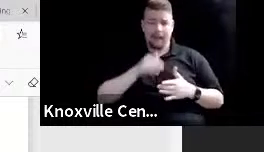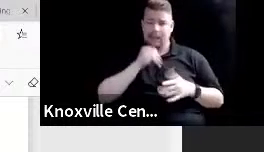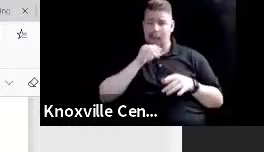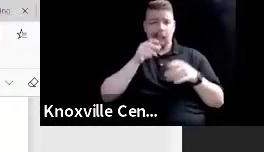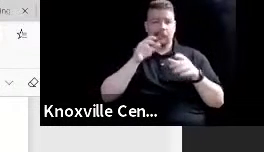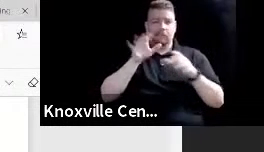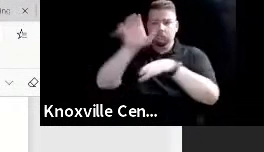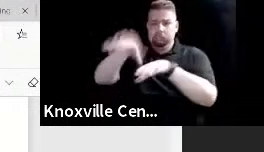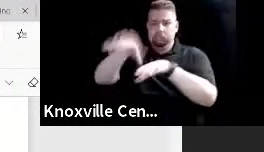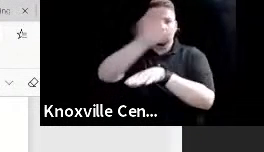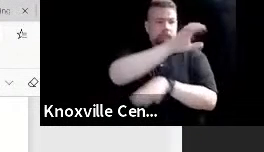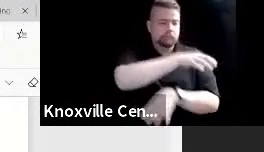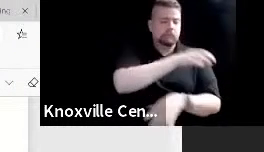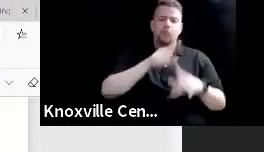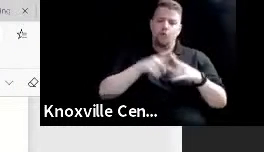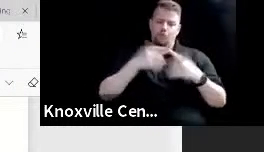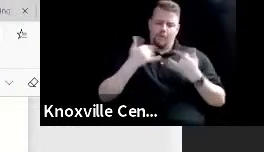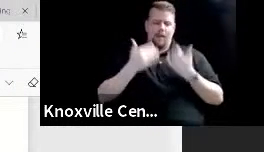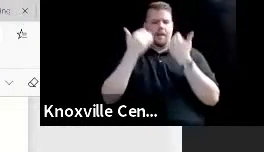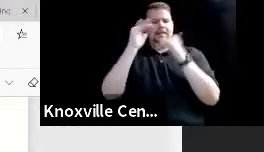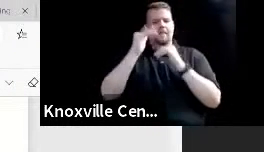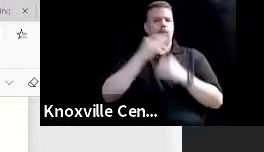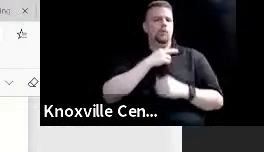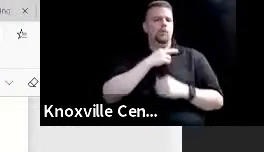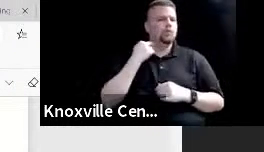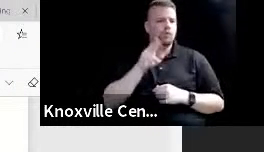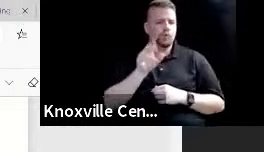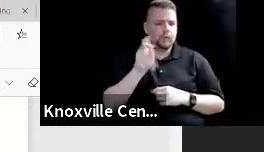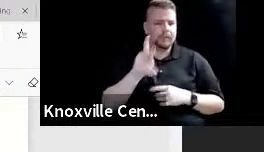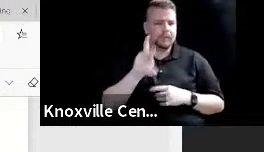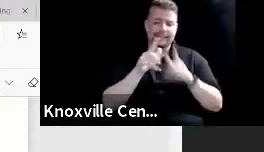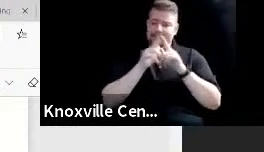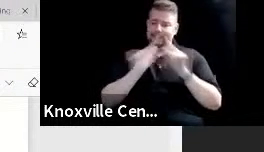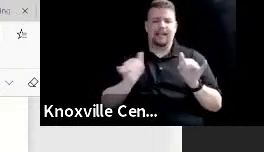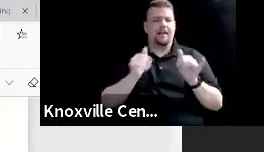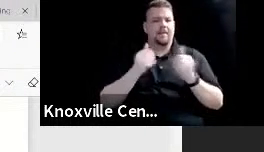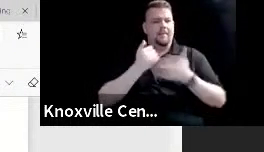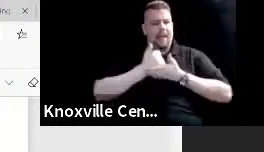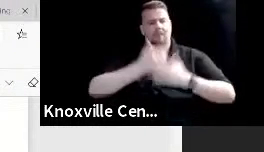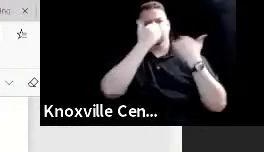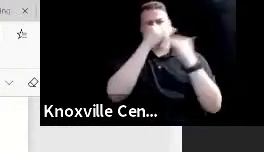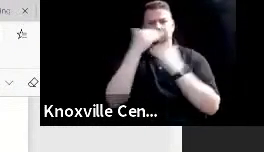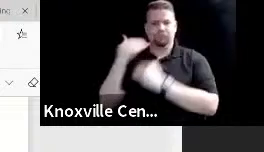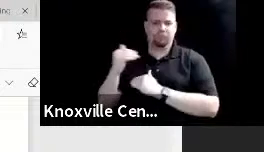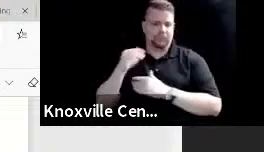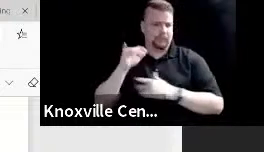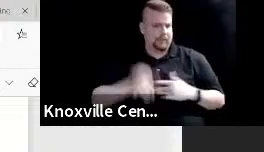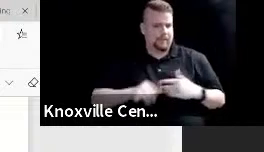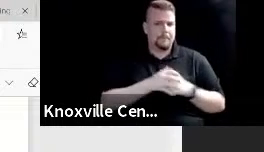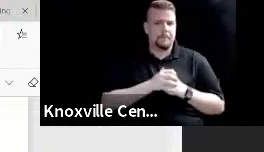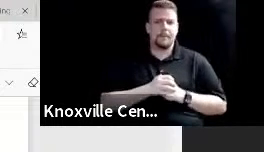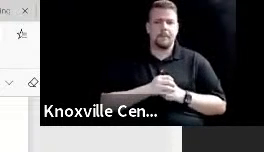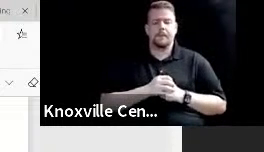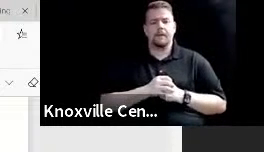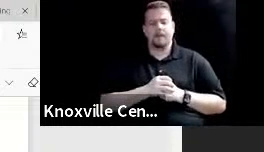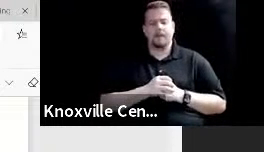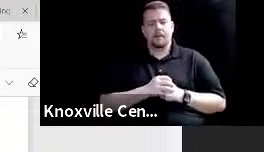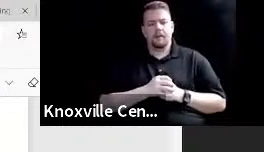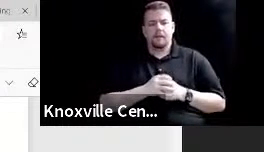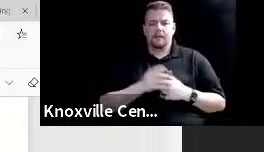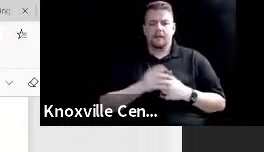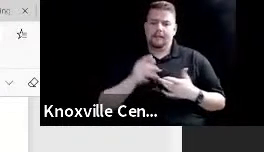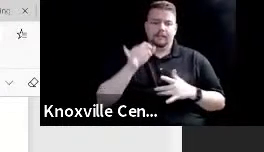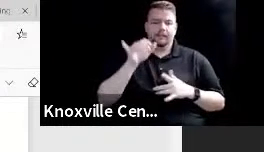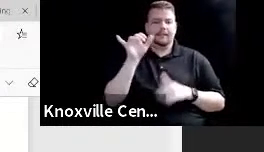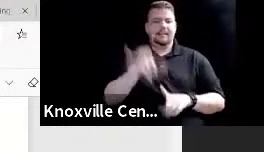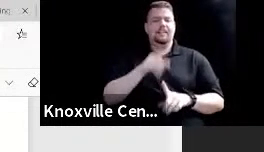trying to encourage people to limit risk and putting things in place to help limit risk. This